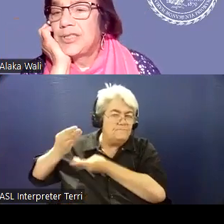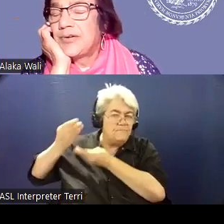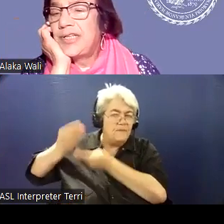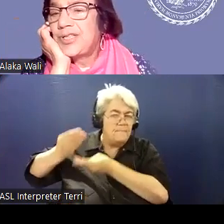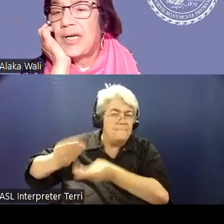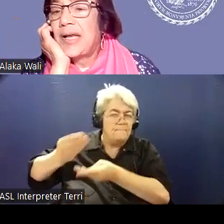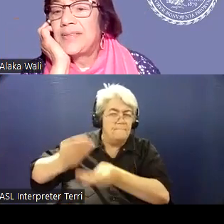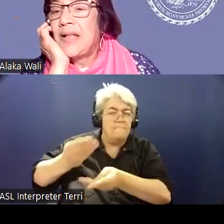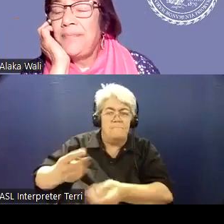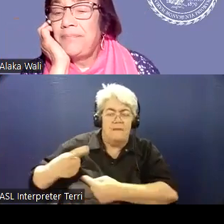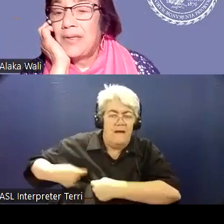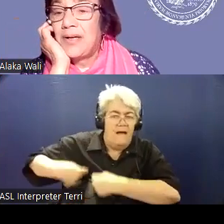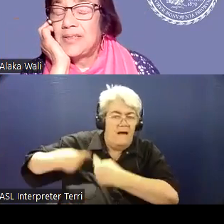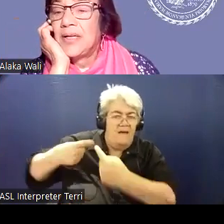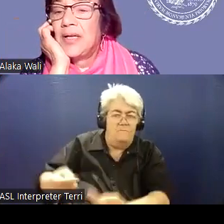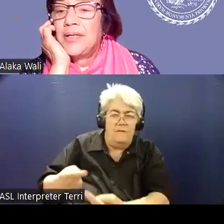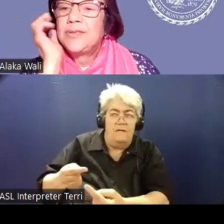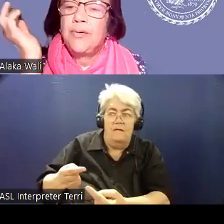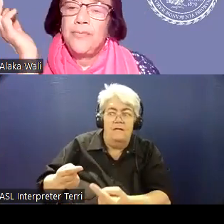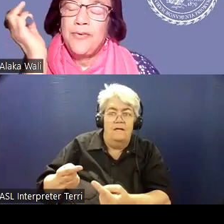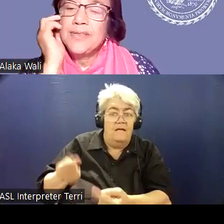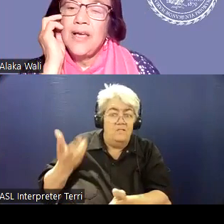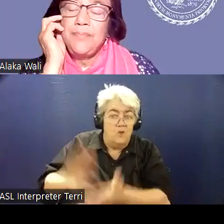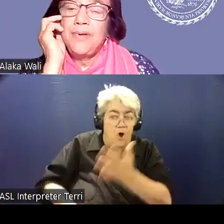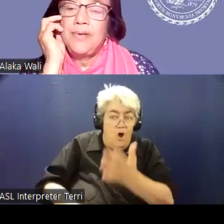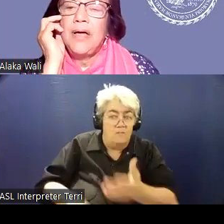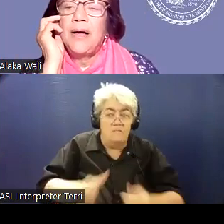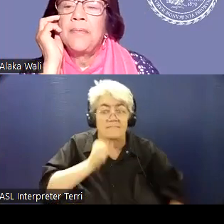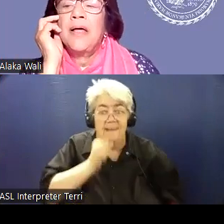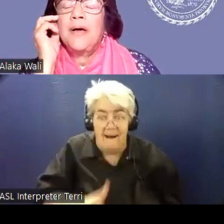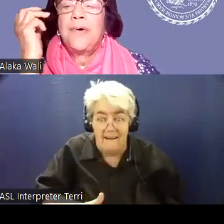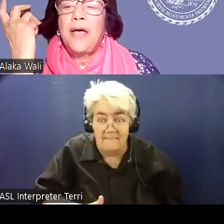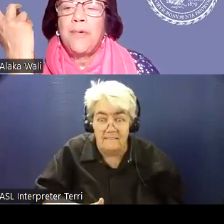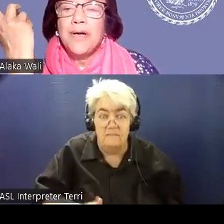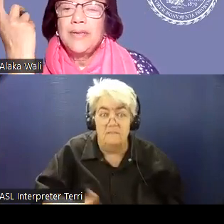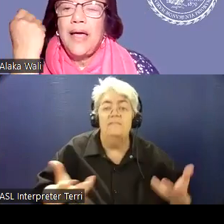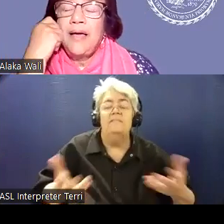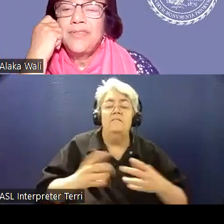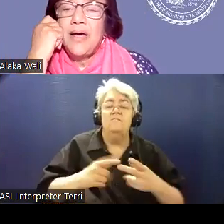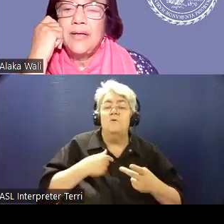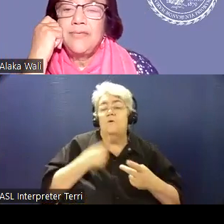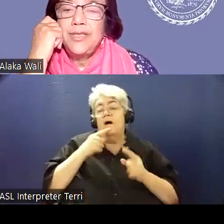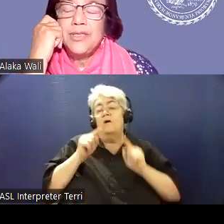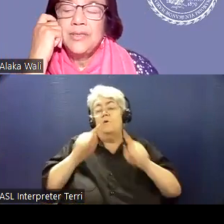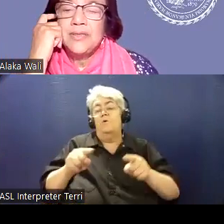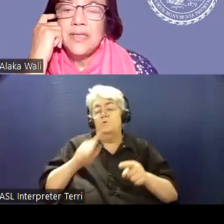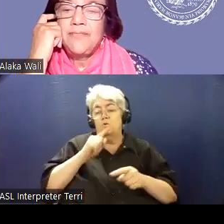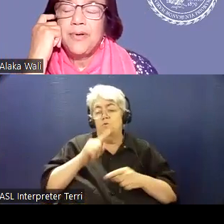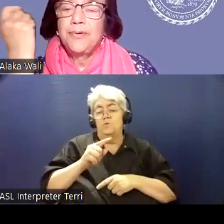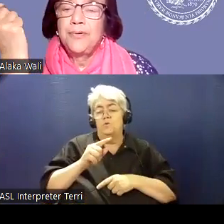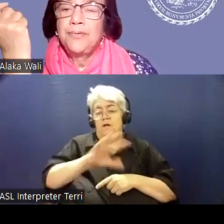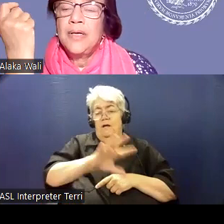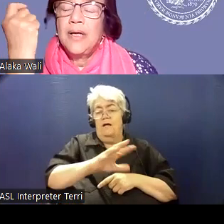to generation and has not been lost. So, for example, when I work in the Amazon regions